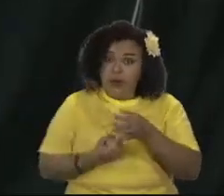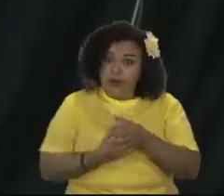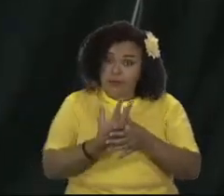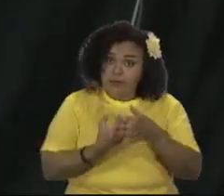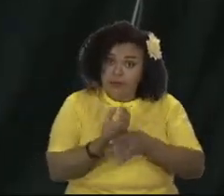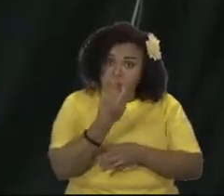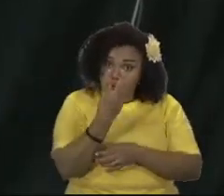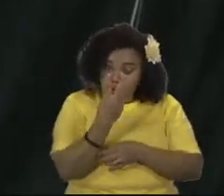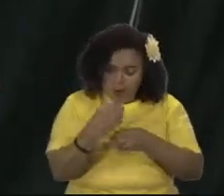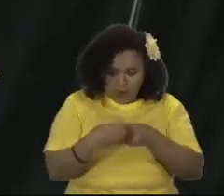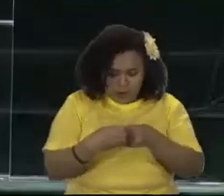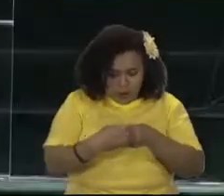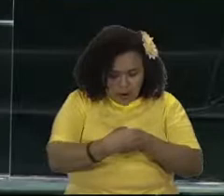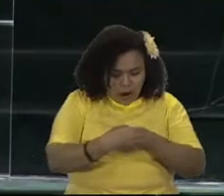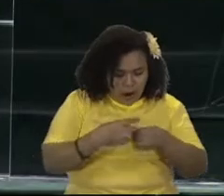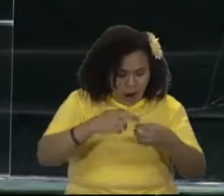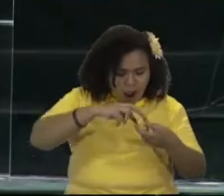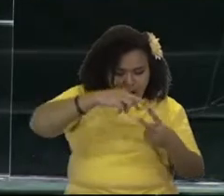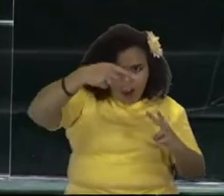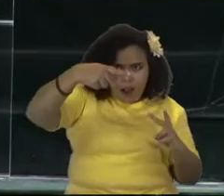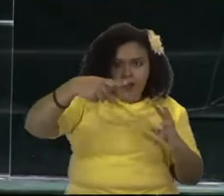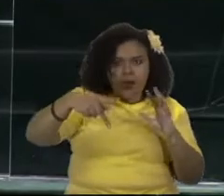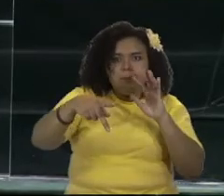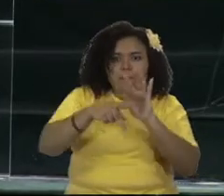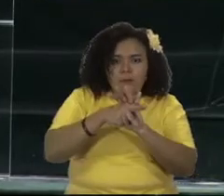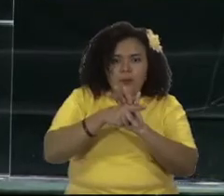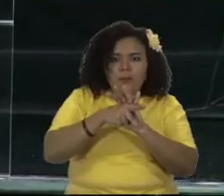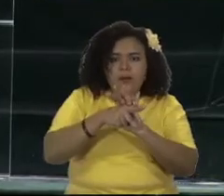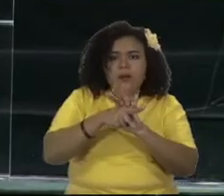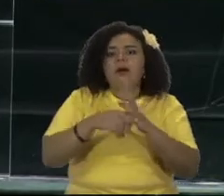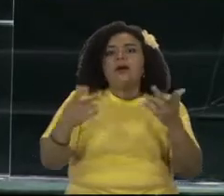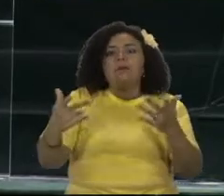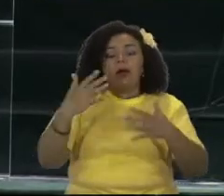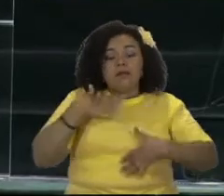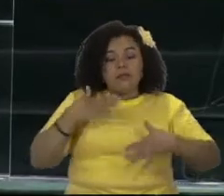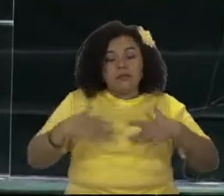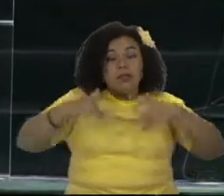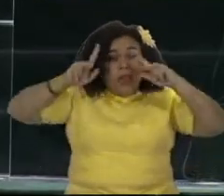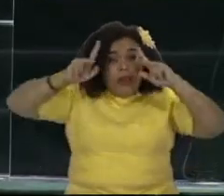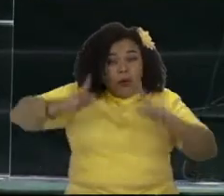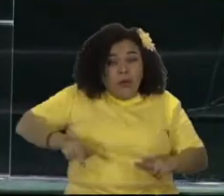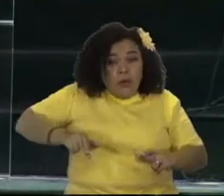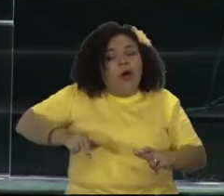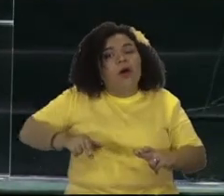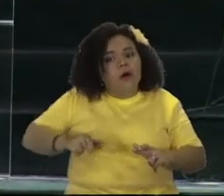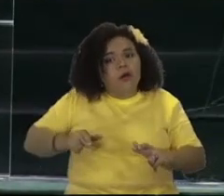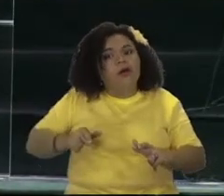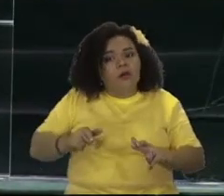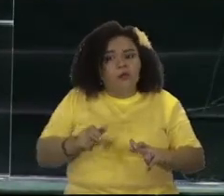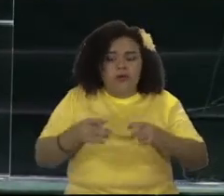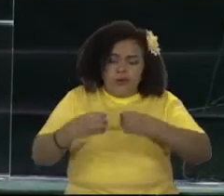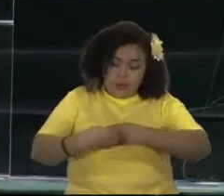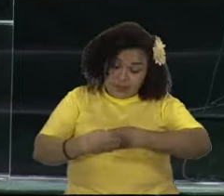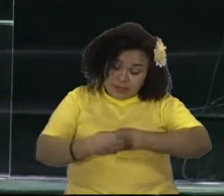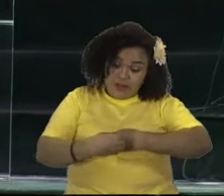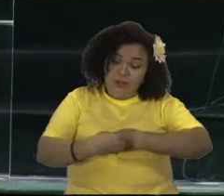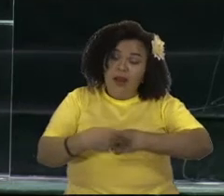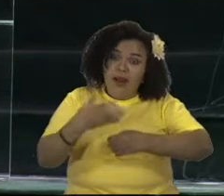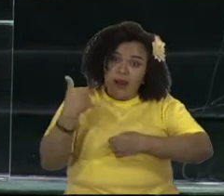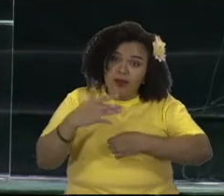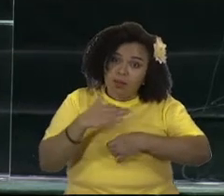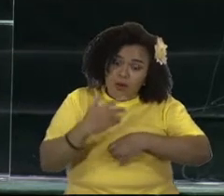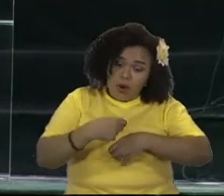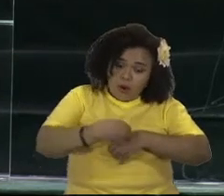we just make two new cells to be exactly the same cell as the one